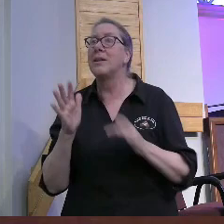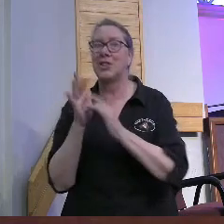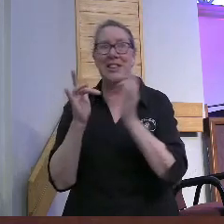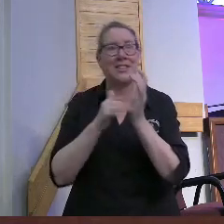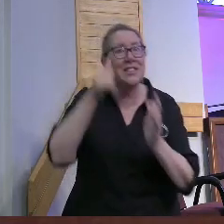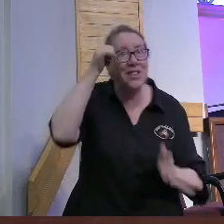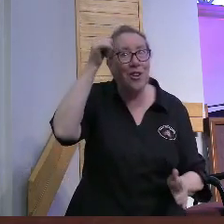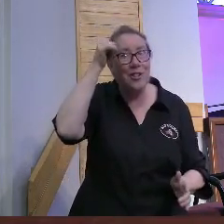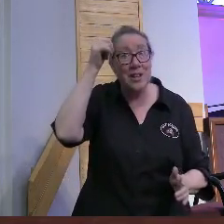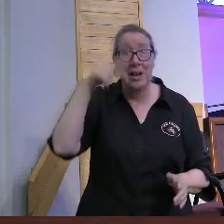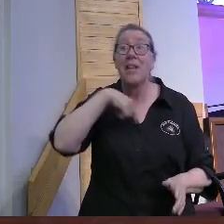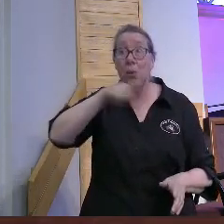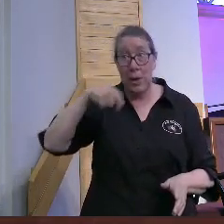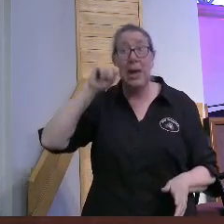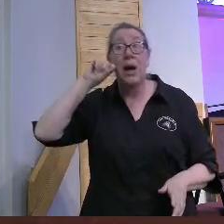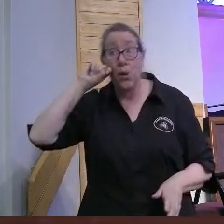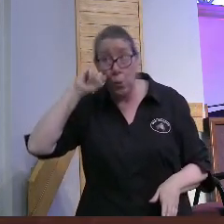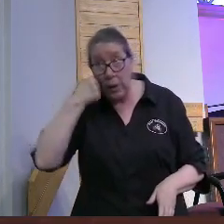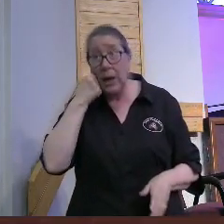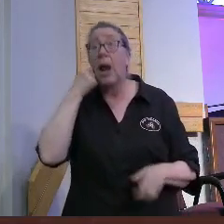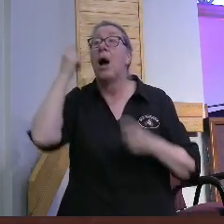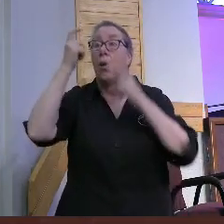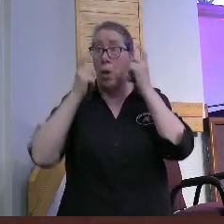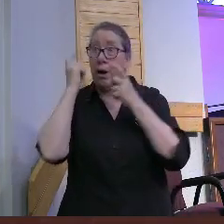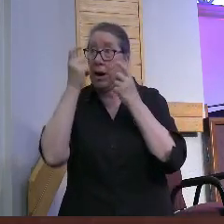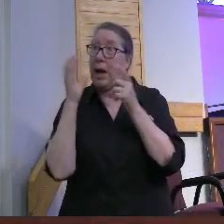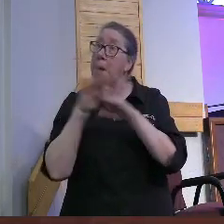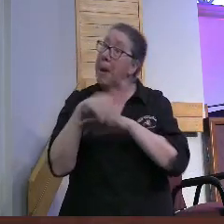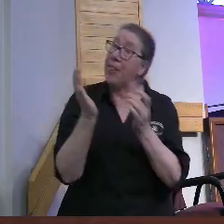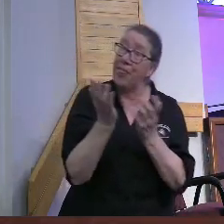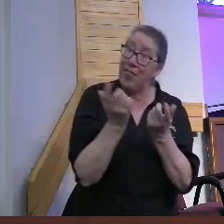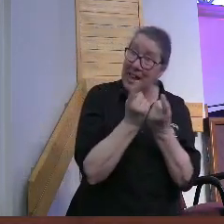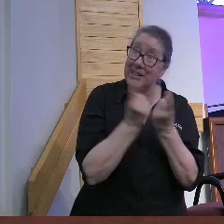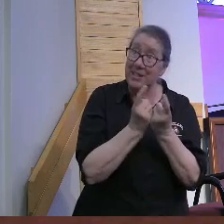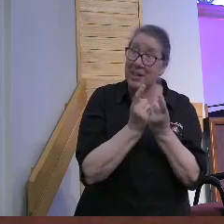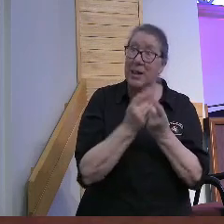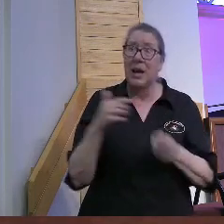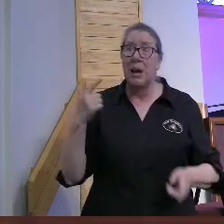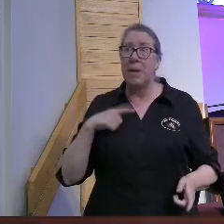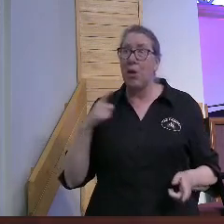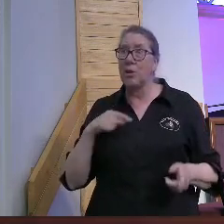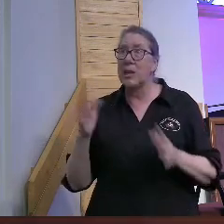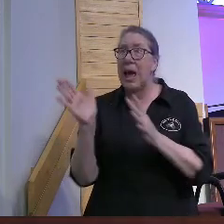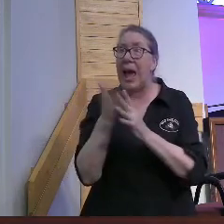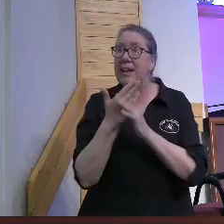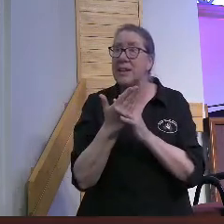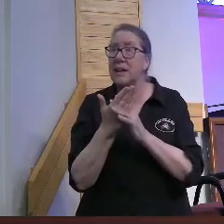We're inclined, we're predisposed to worry about things. Why? Because we have no access to our